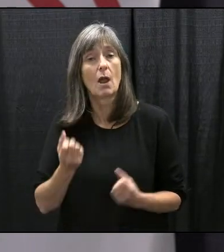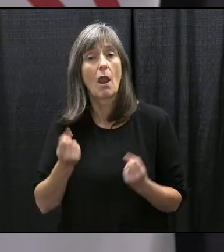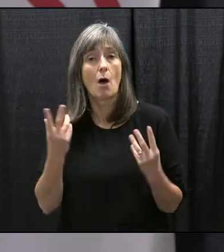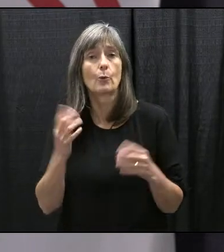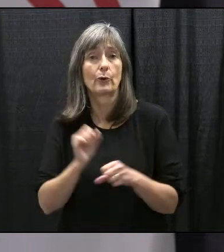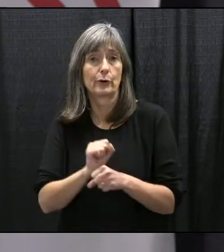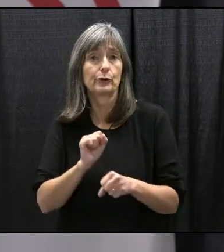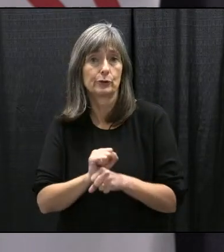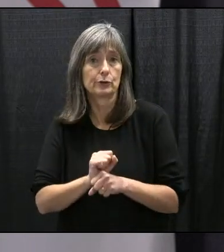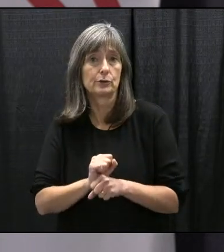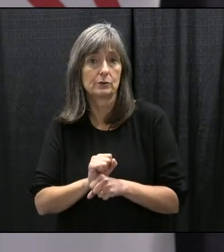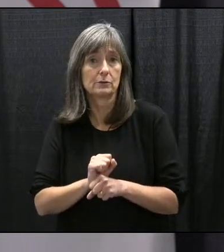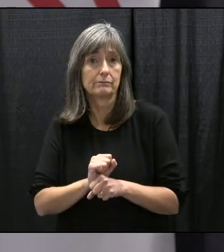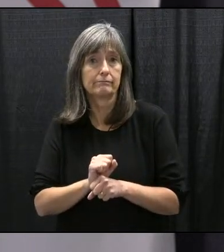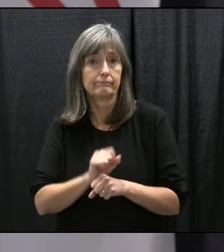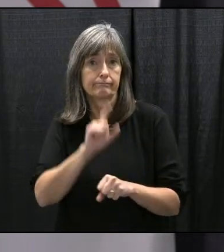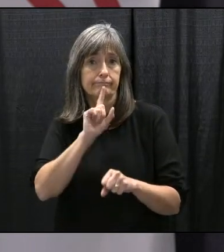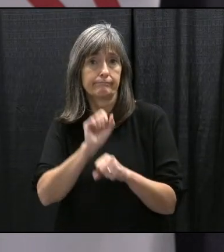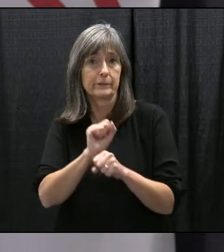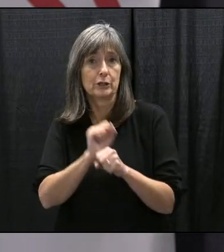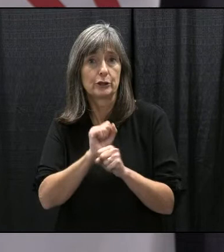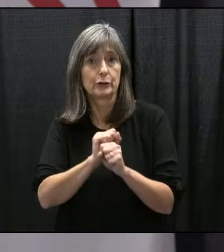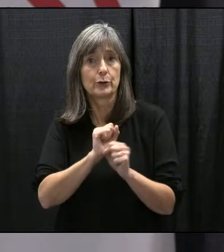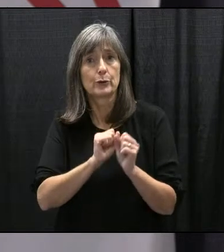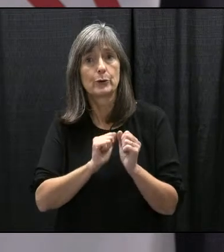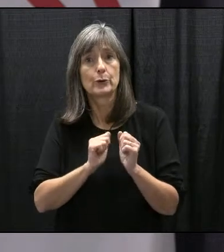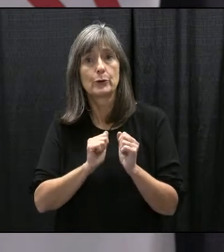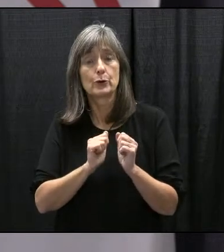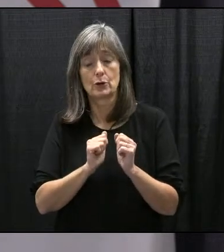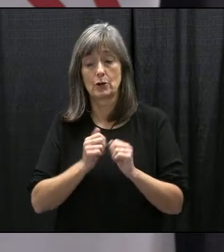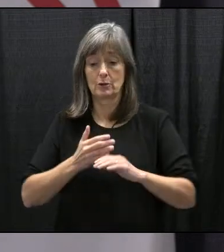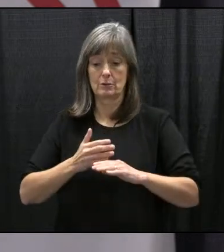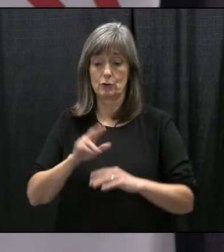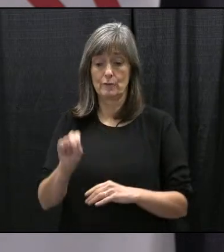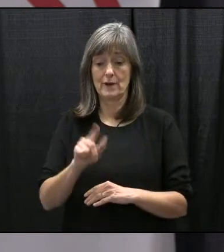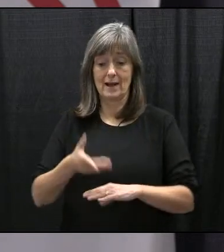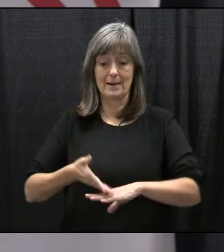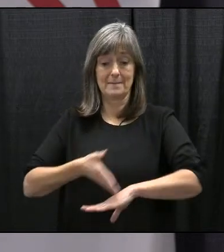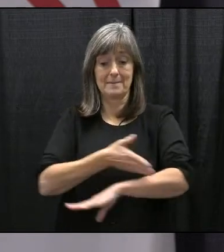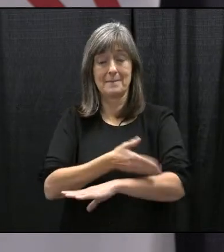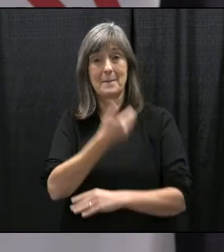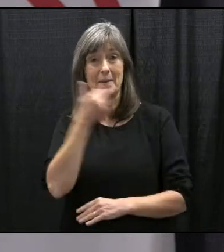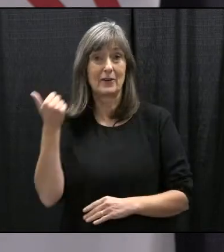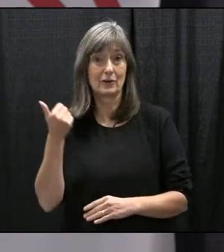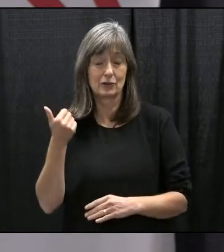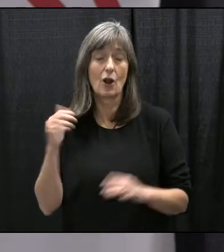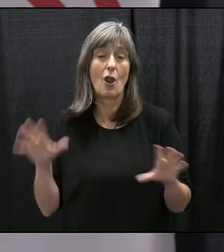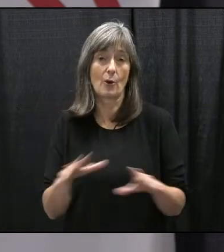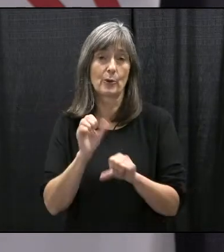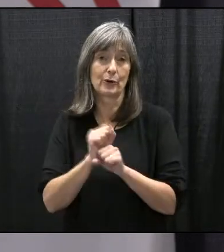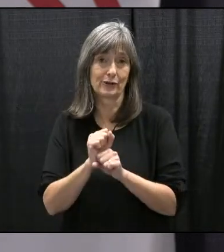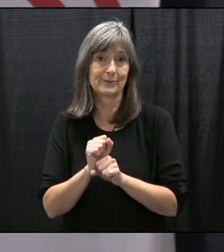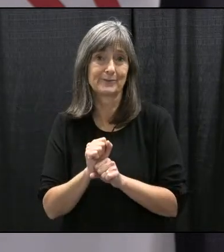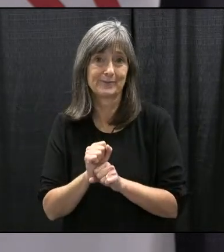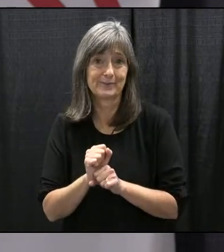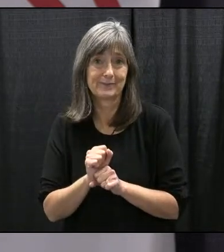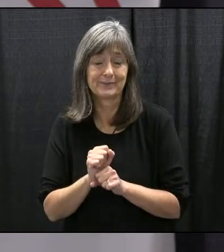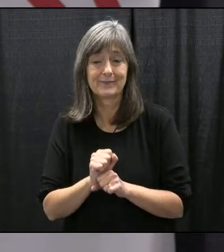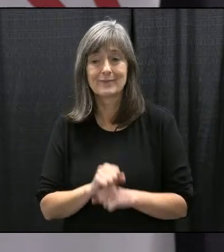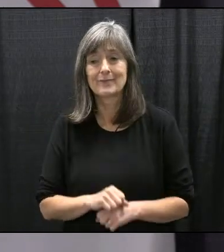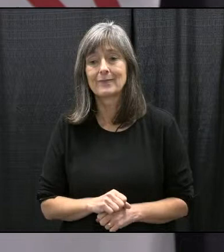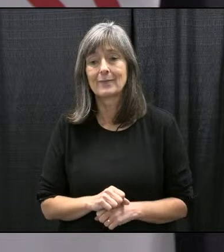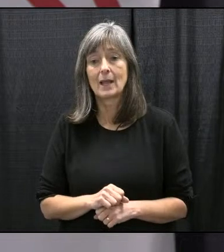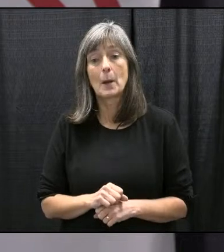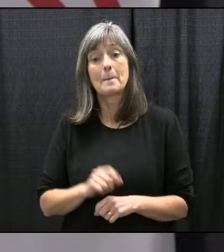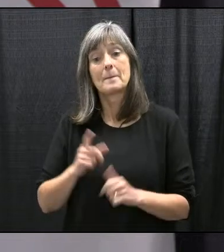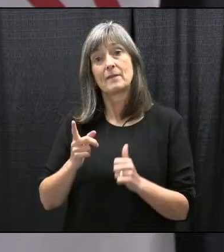we can build an accessible and inclusive province. Within that, identifying and creating